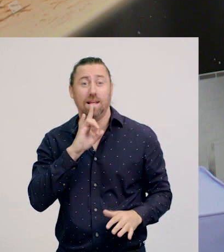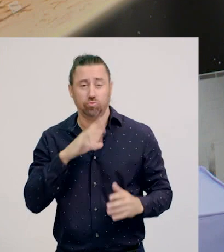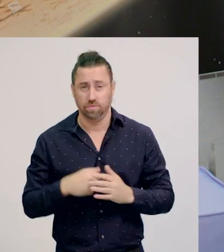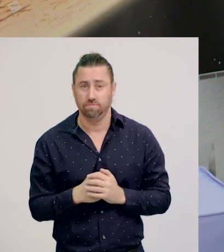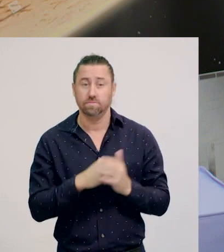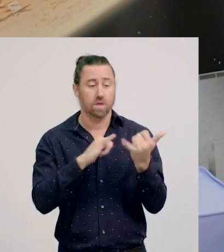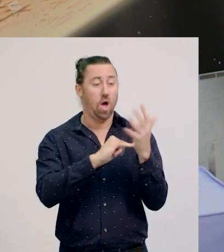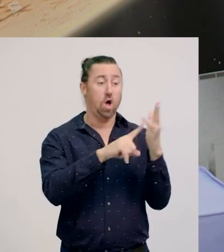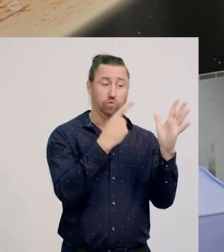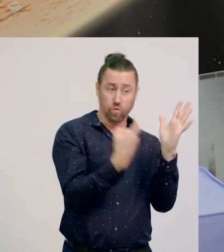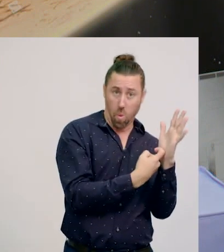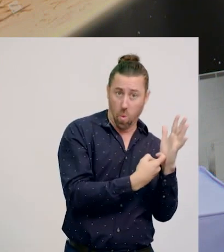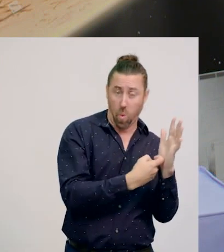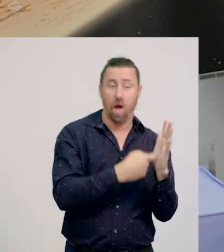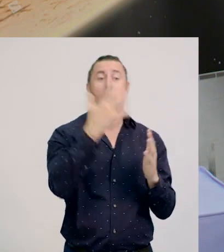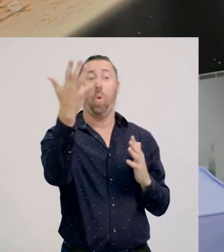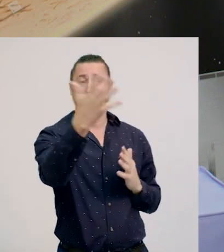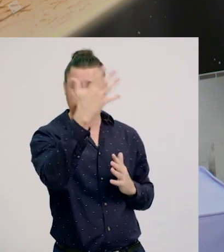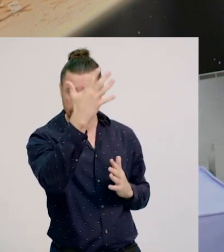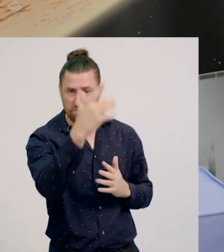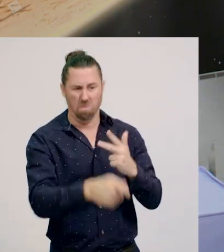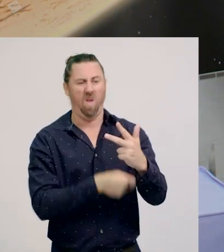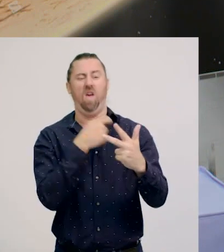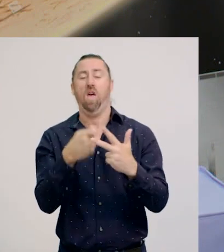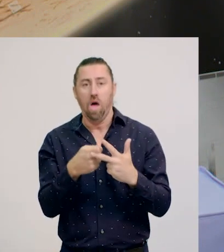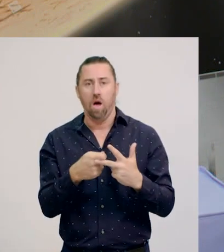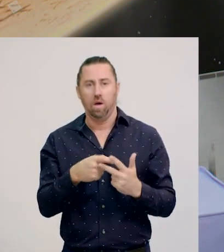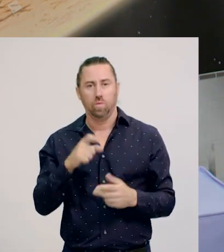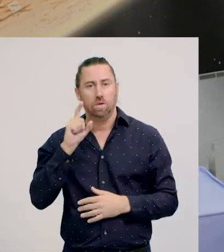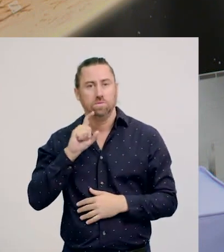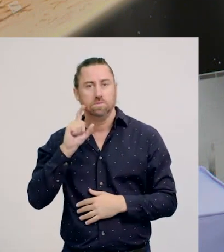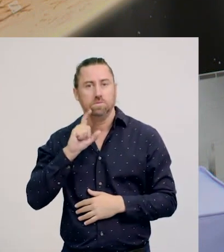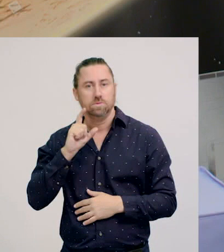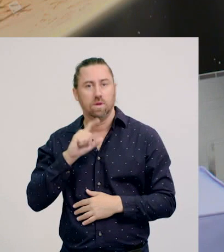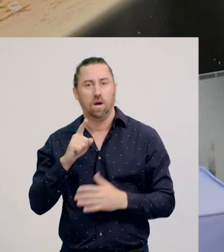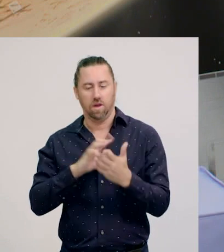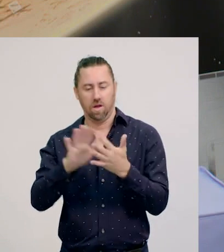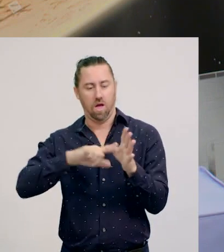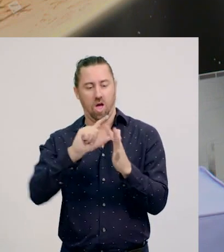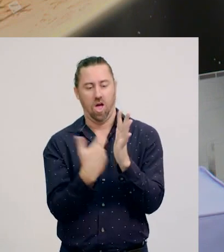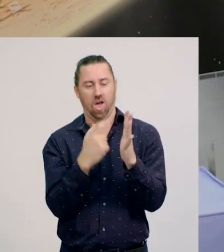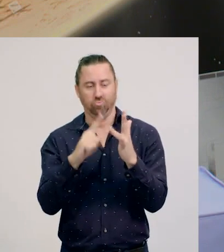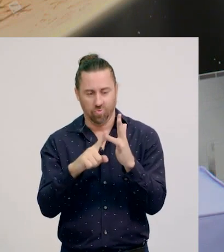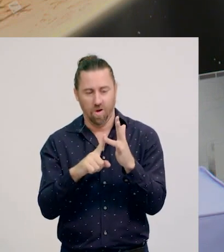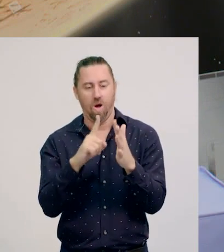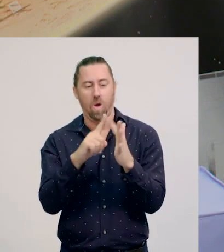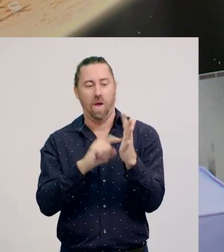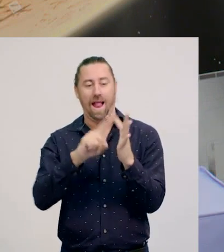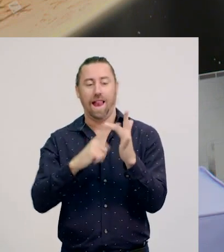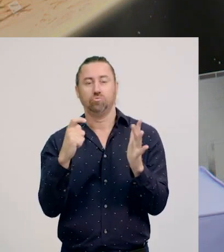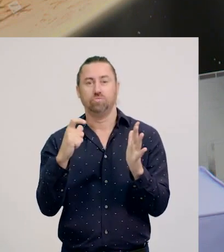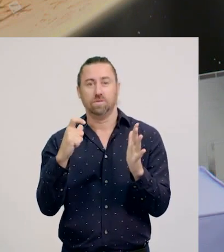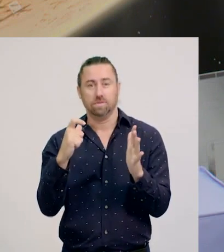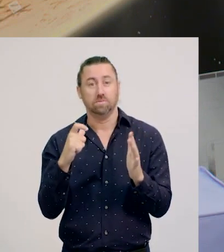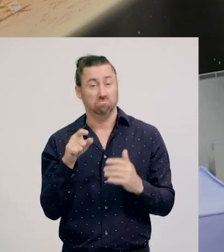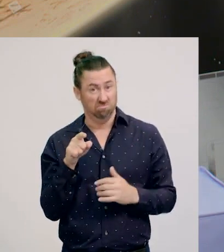wind energy, we can also harness energy from moving water. This is called hydroelectric energy, and it